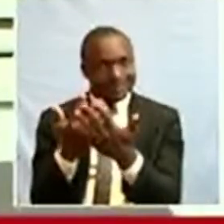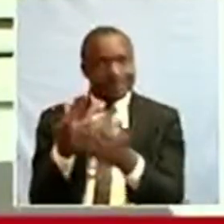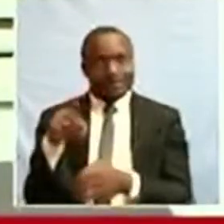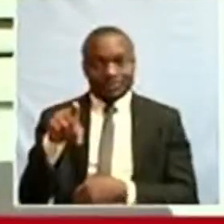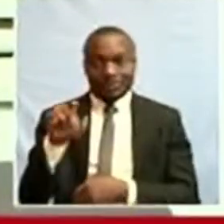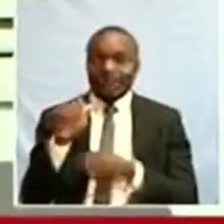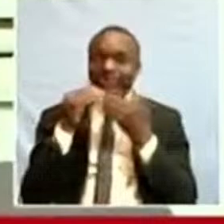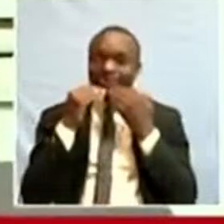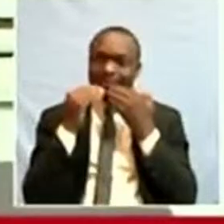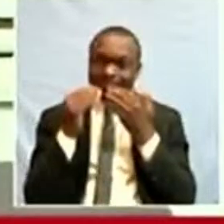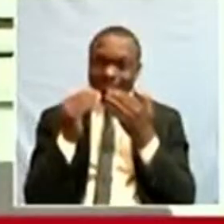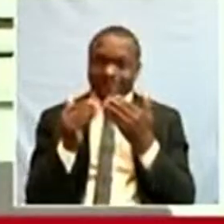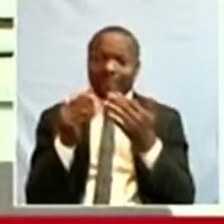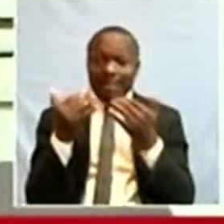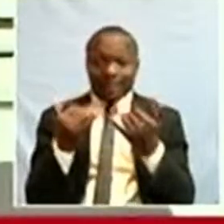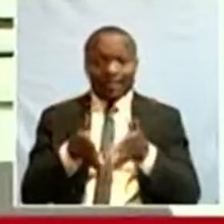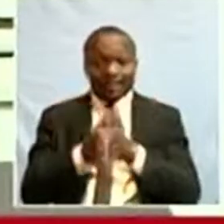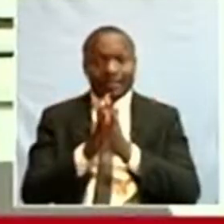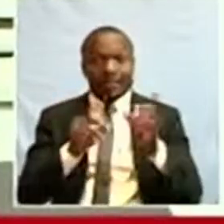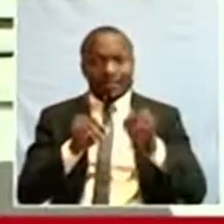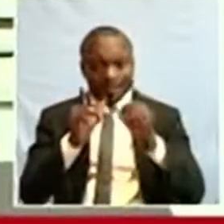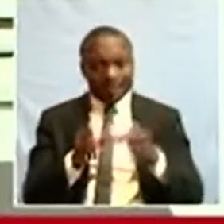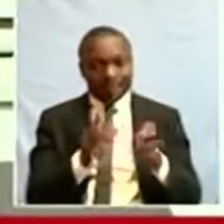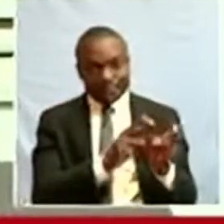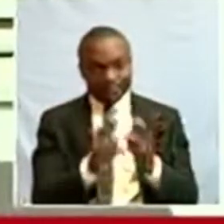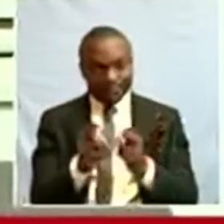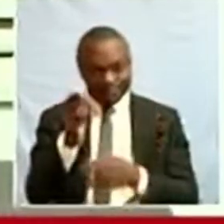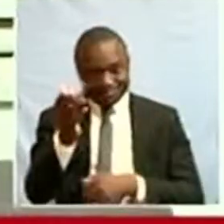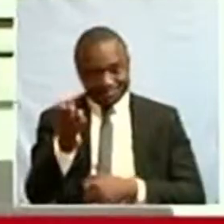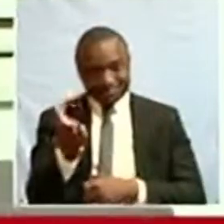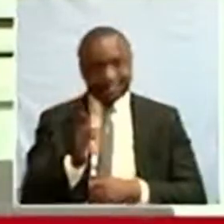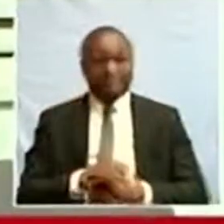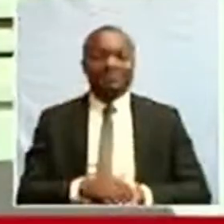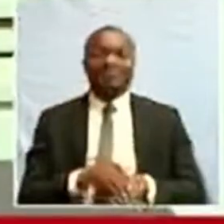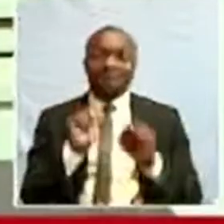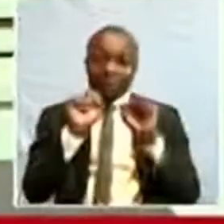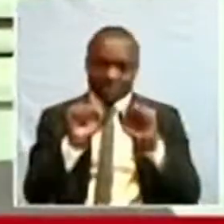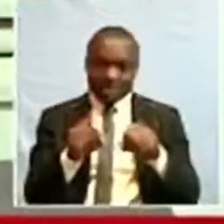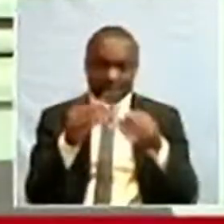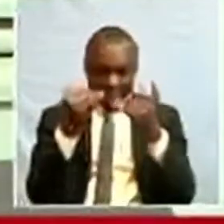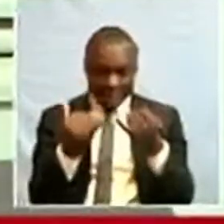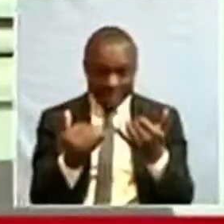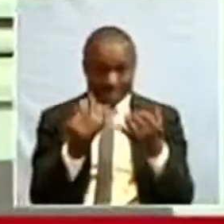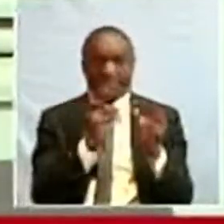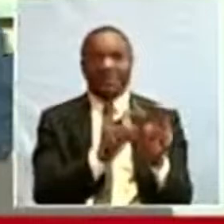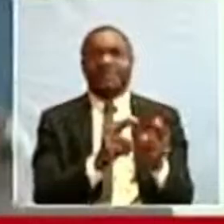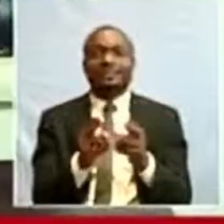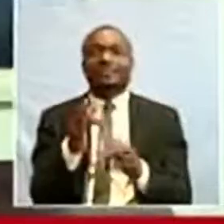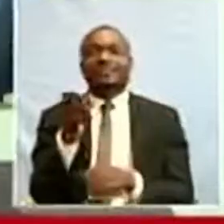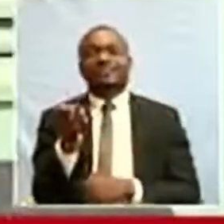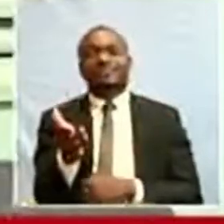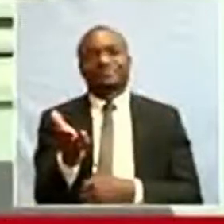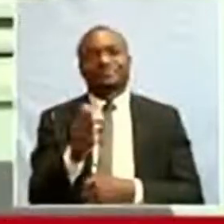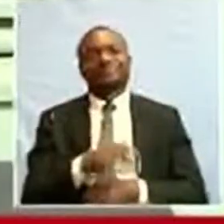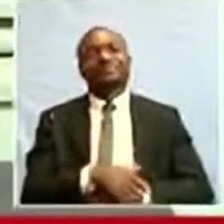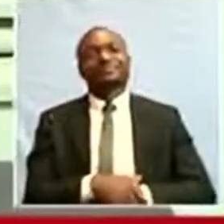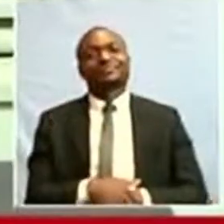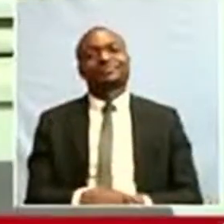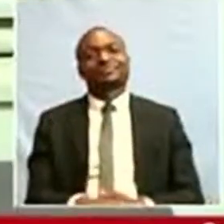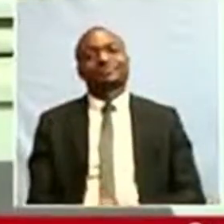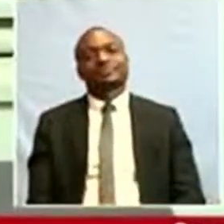PS, thank you. And now I'll ask the Director to respond. You can now proceed and respond.